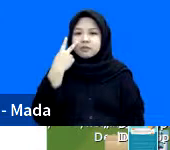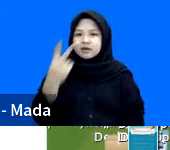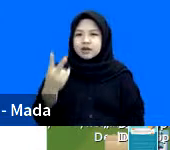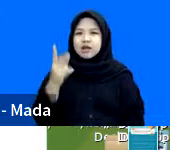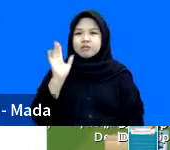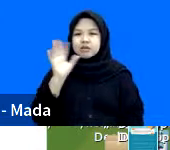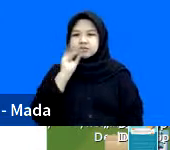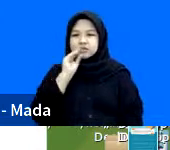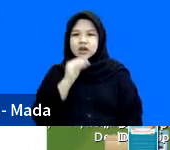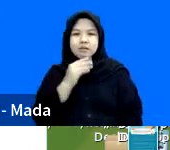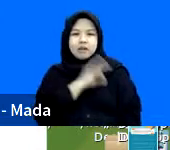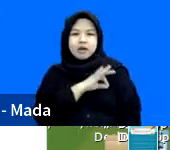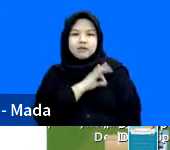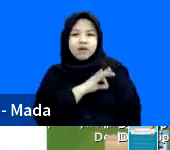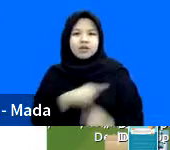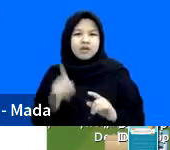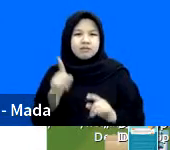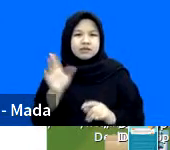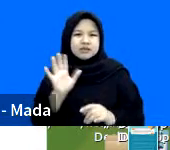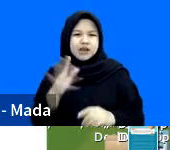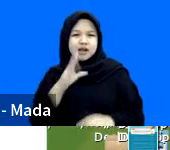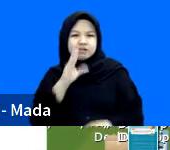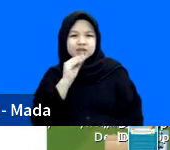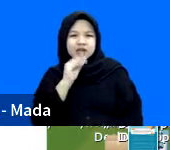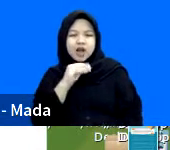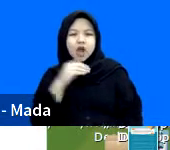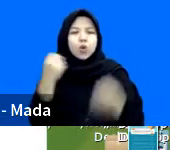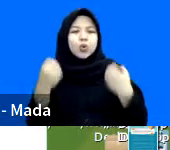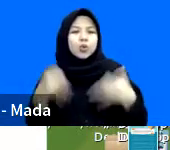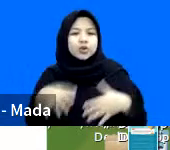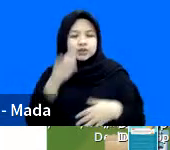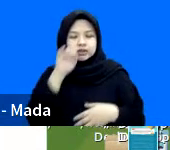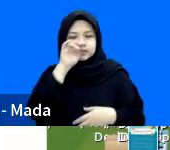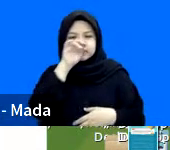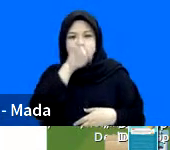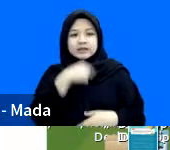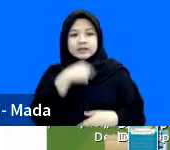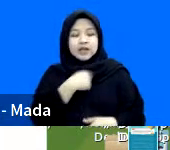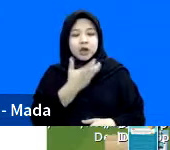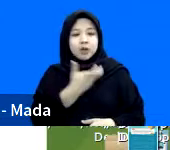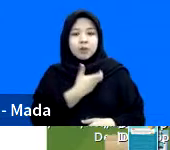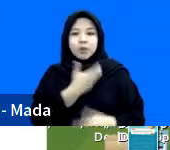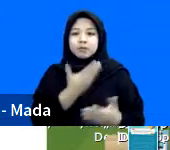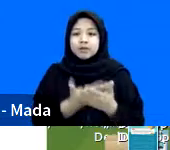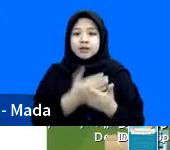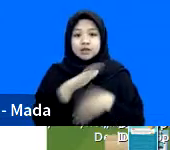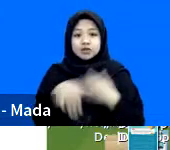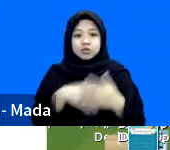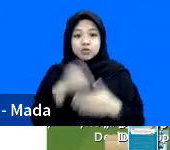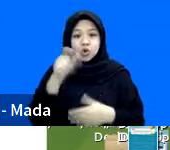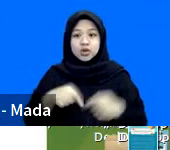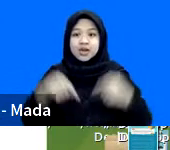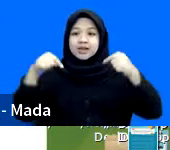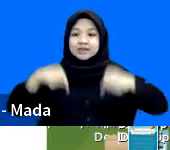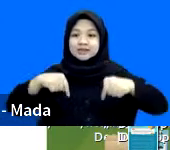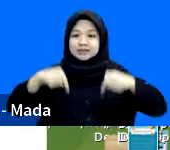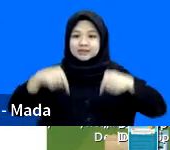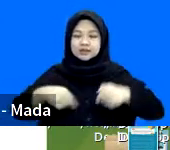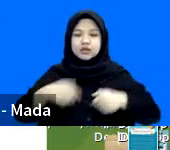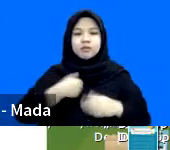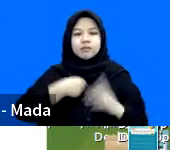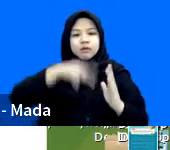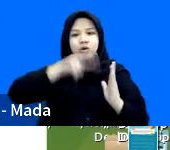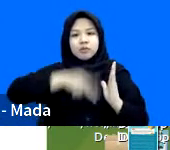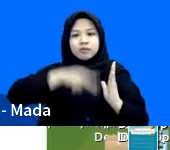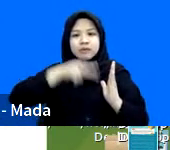And there is a person called Neil Postman, and I would request everybody on this webinar to read Neil Postman's